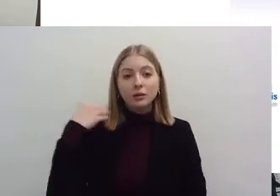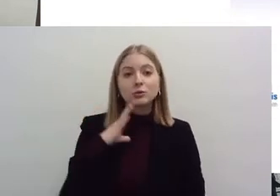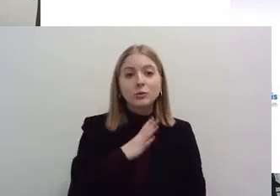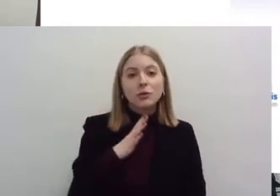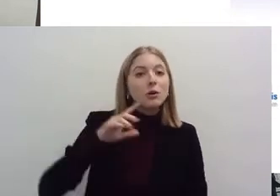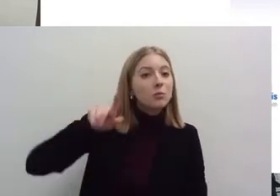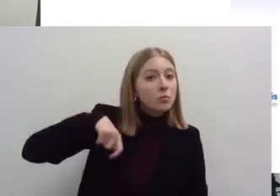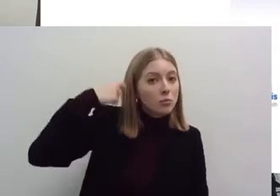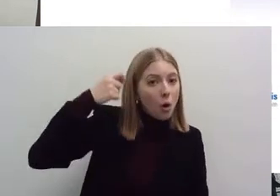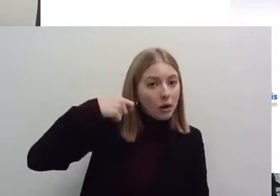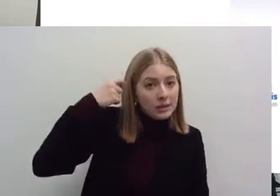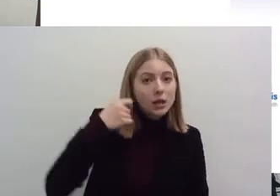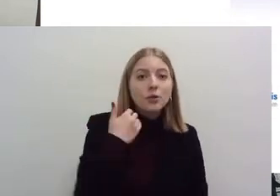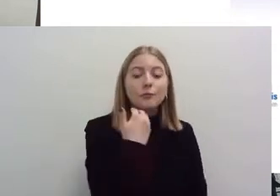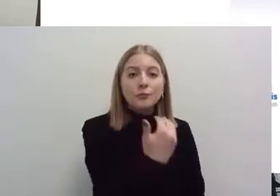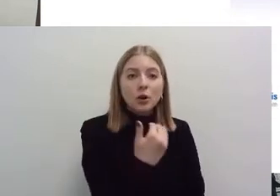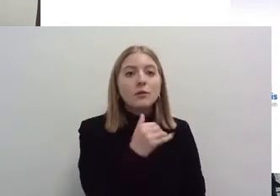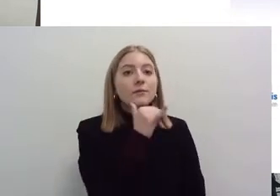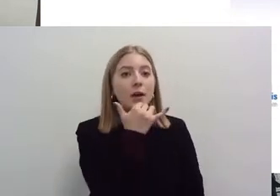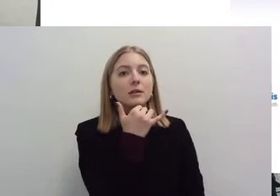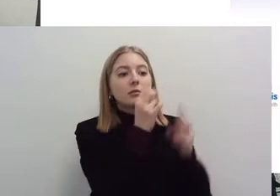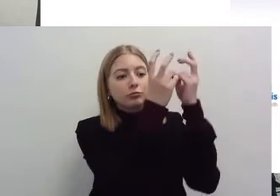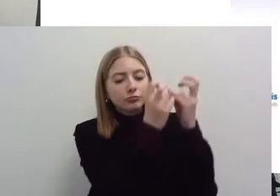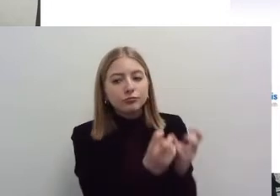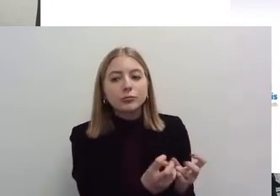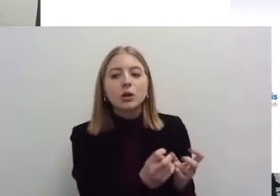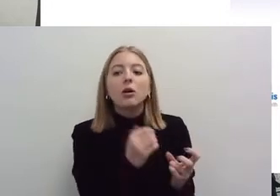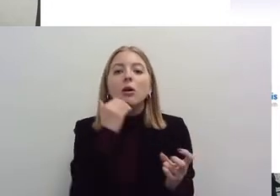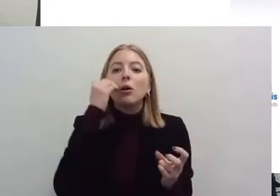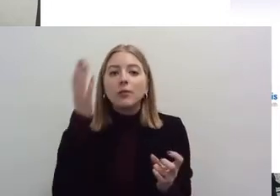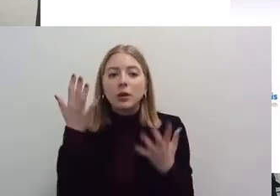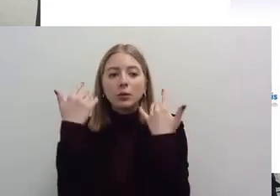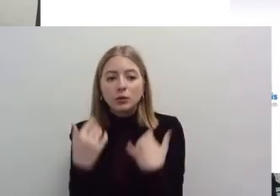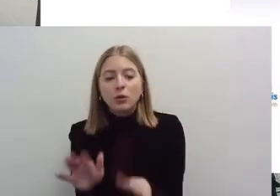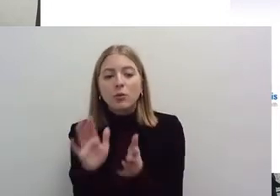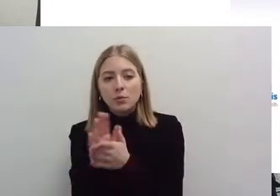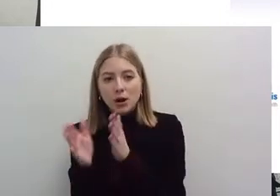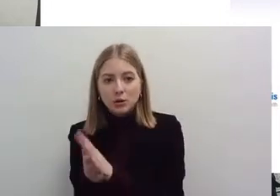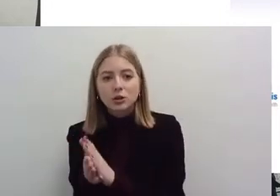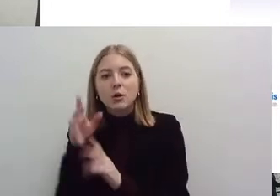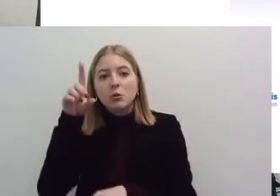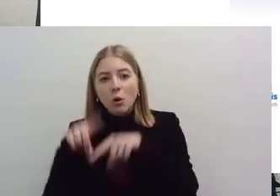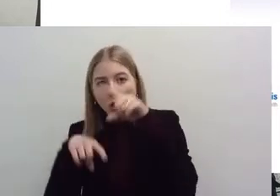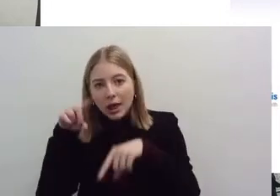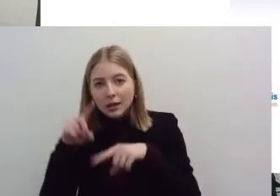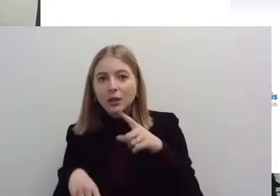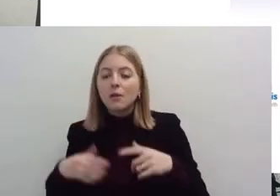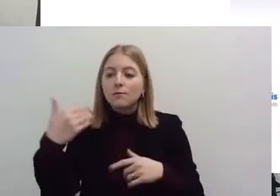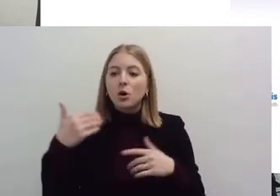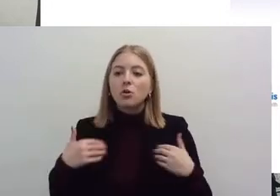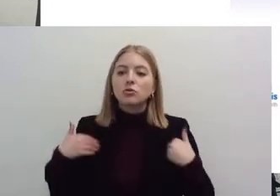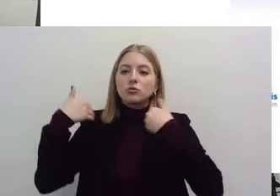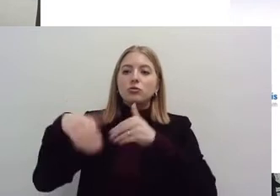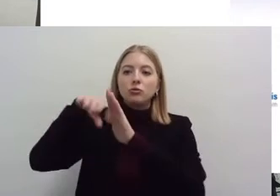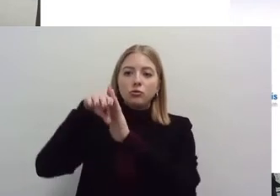doing everything that we can to support children's best possible start in life. But because of